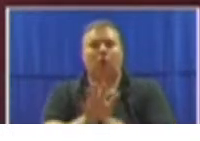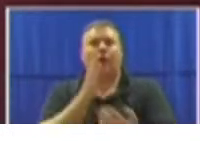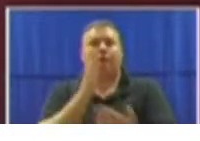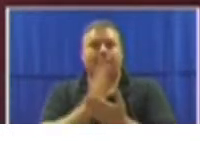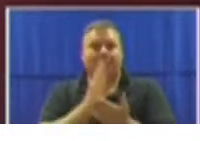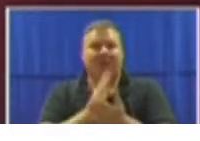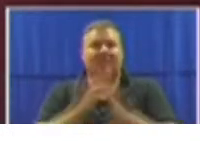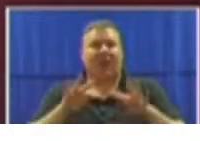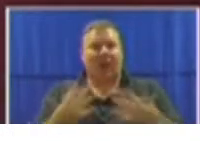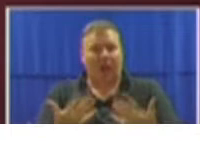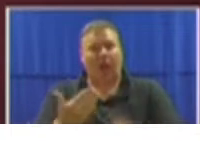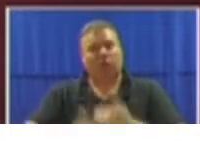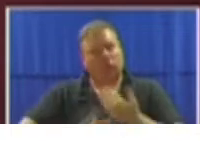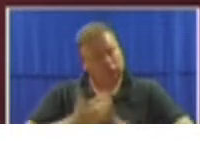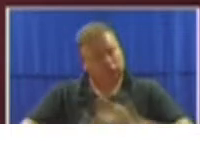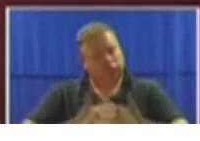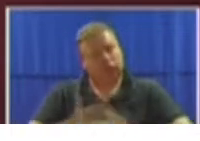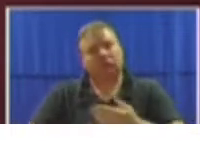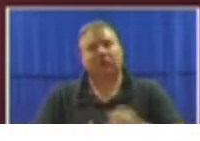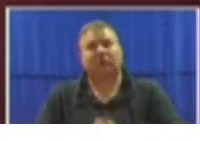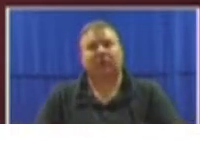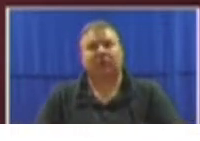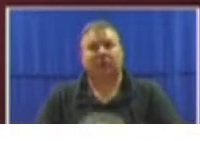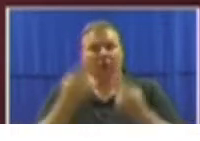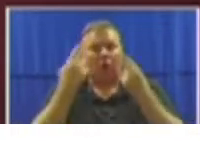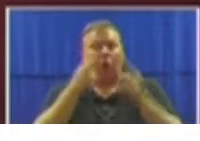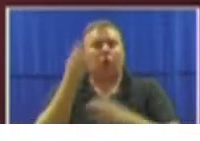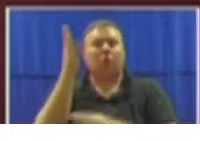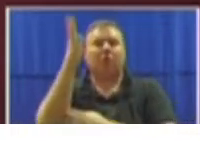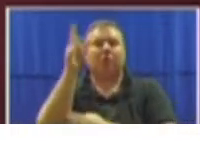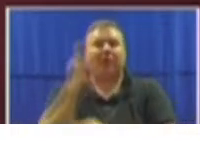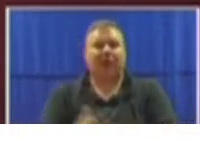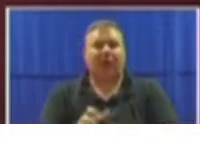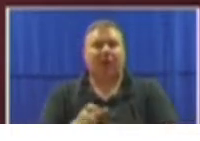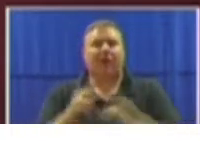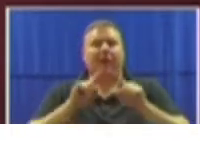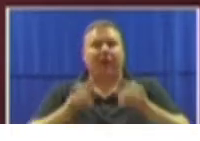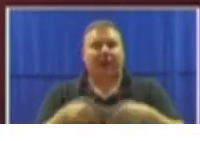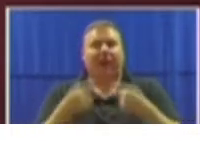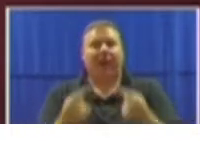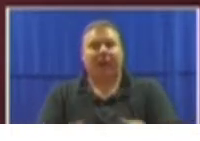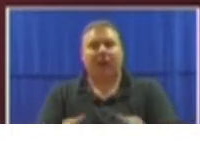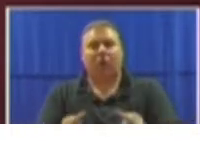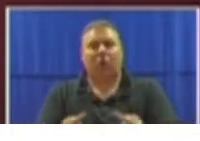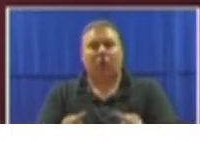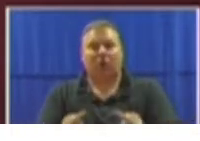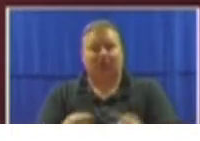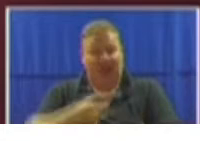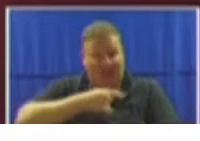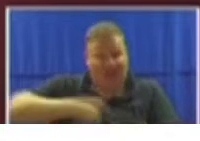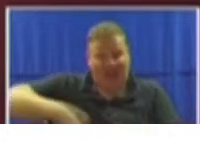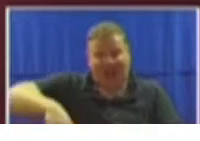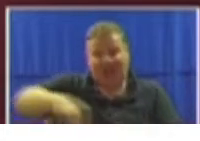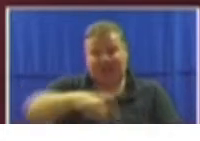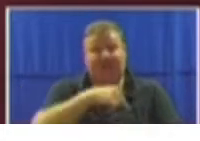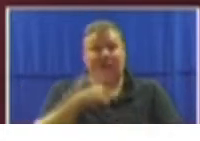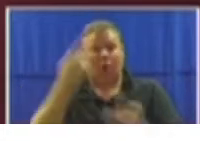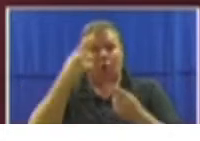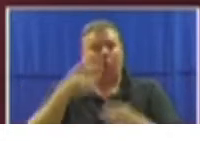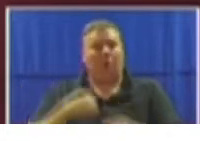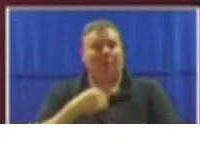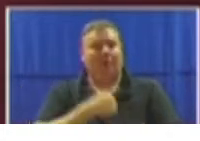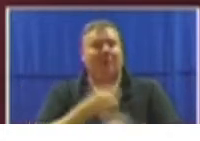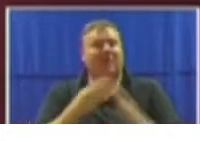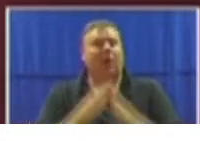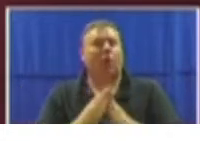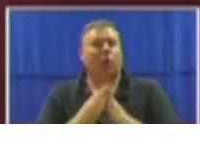to run its course. Honorable Speaker, it cannot be us, honorable members of this House, who